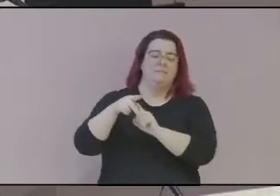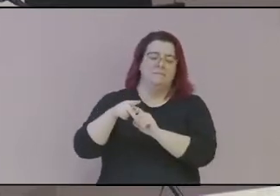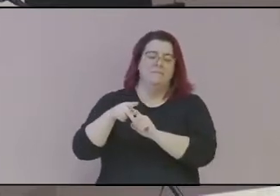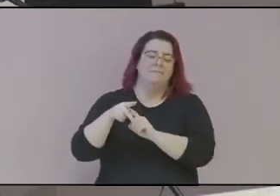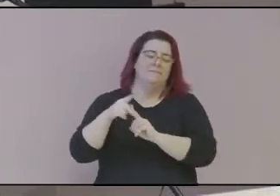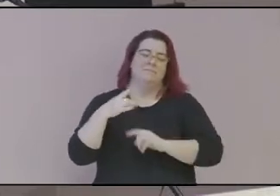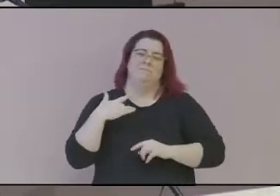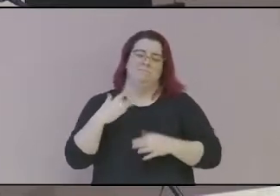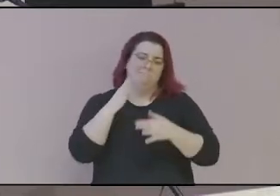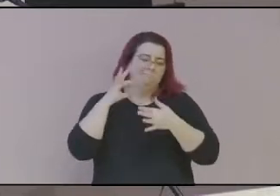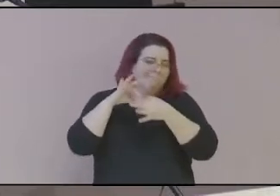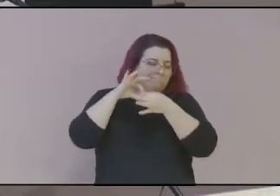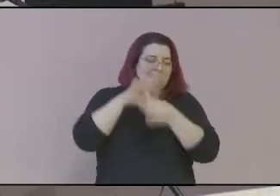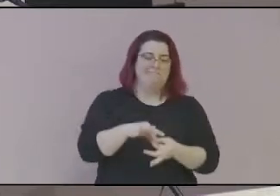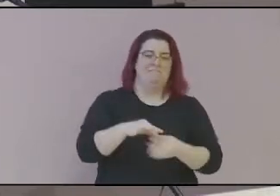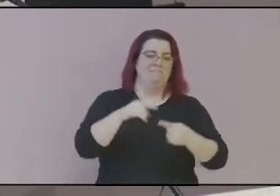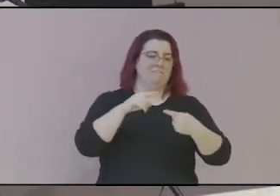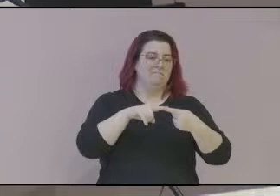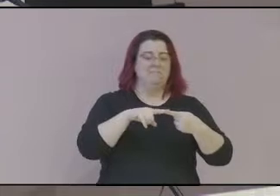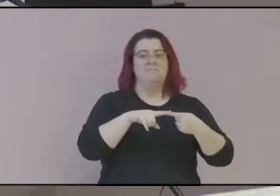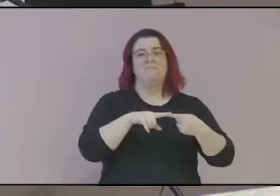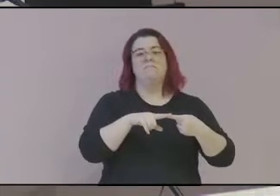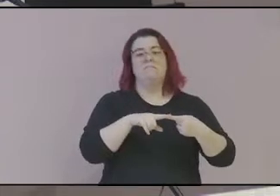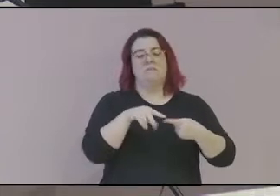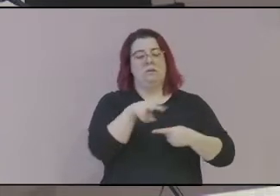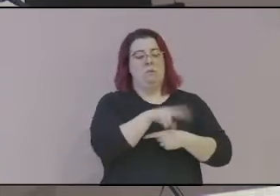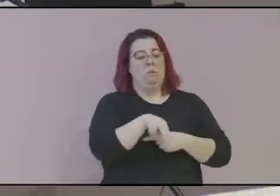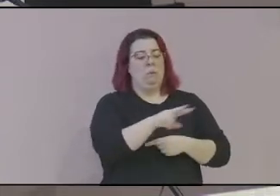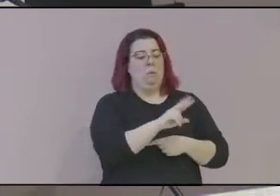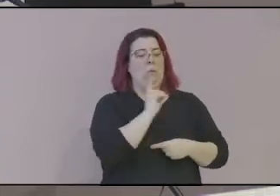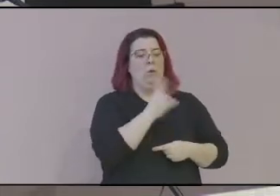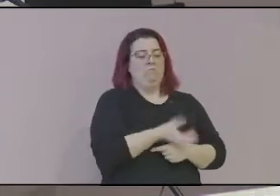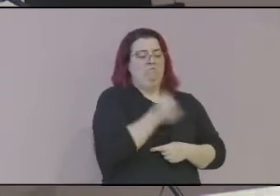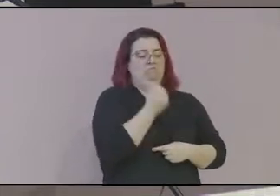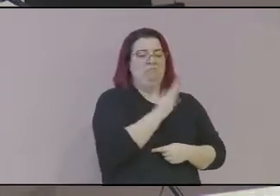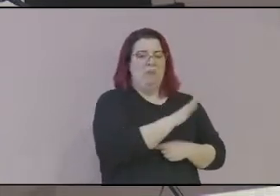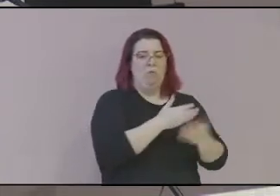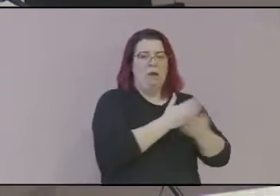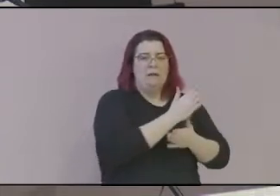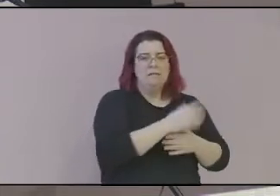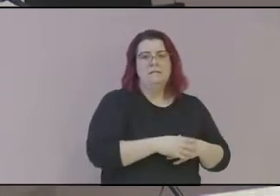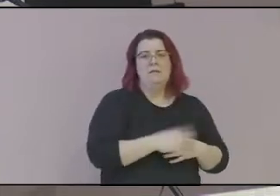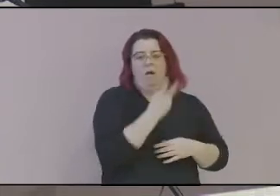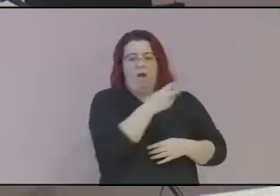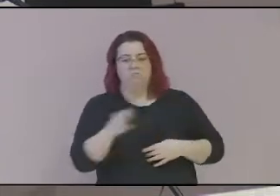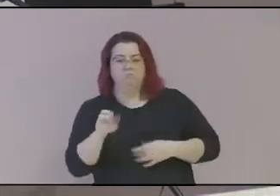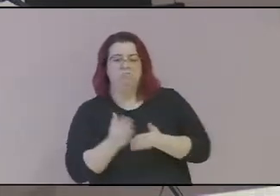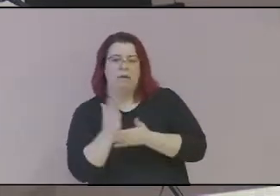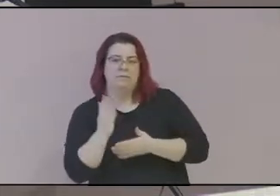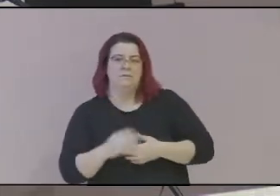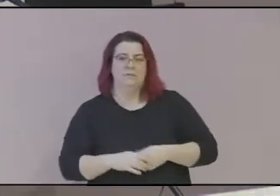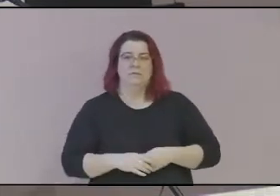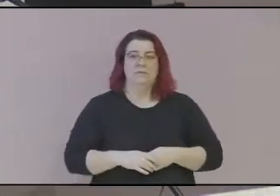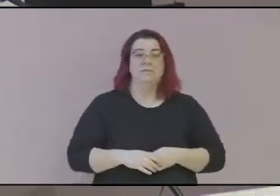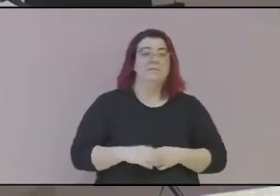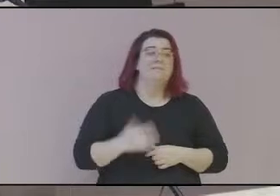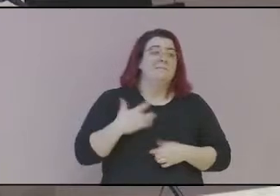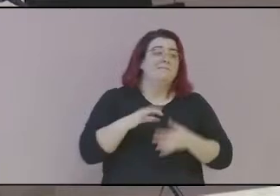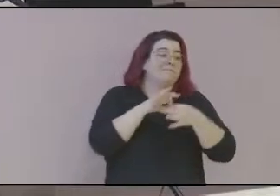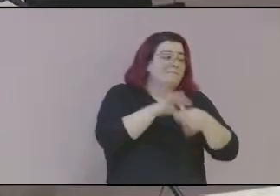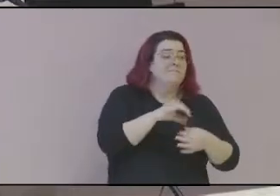focused on withholding and withdrawing rights from individuals. It's either about amending SOFA scoring,